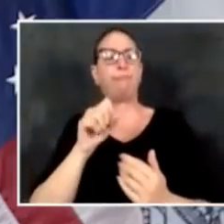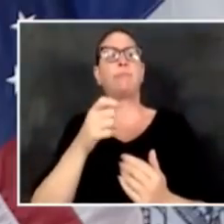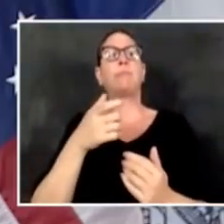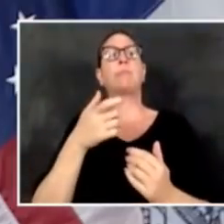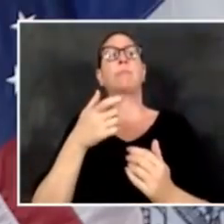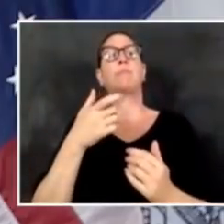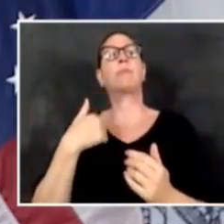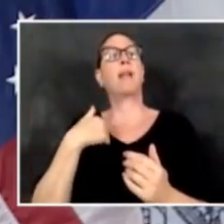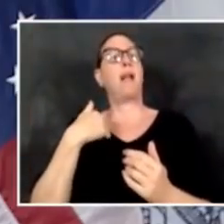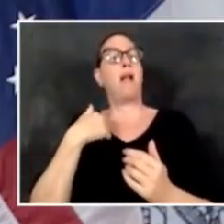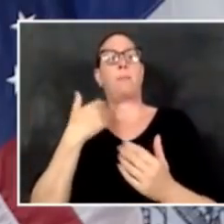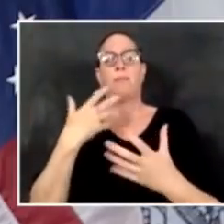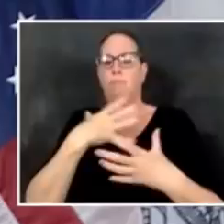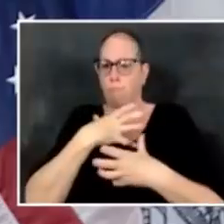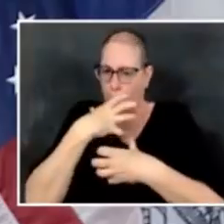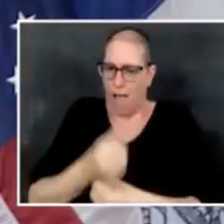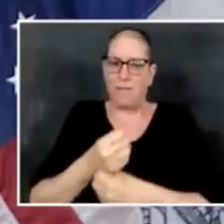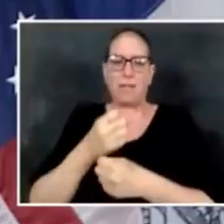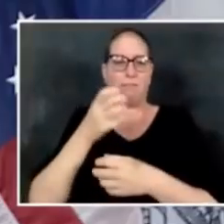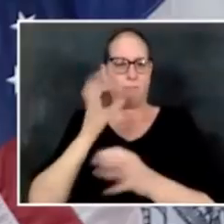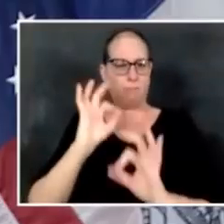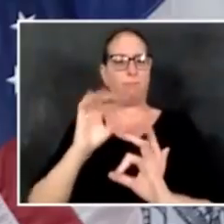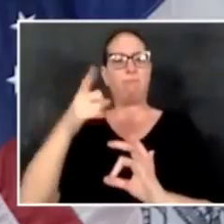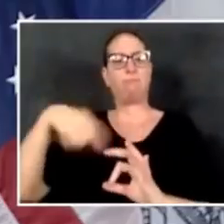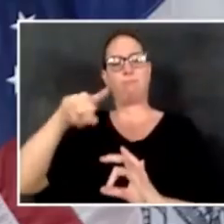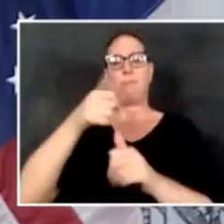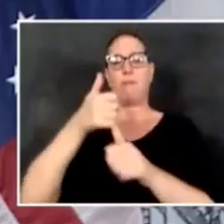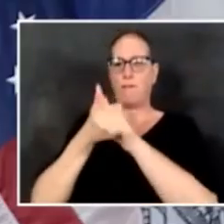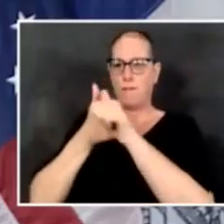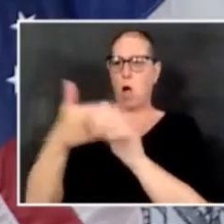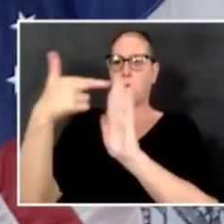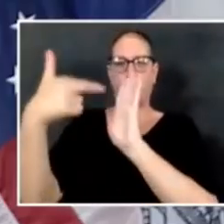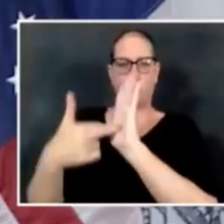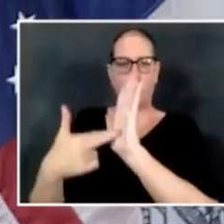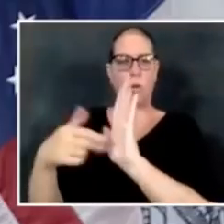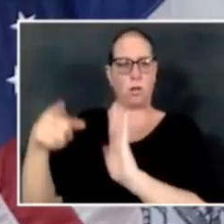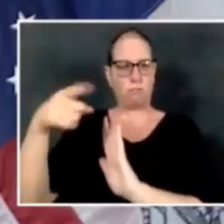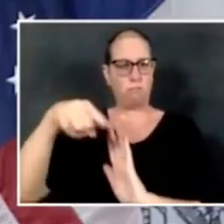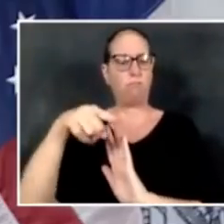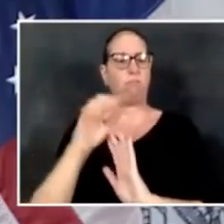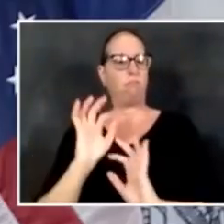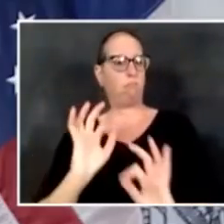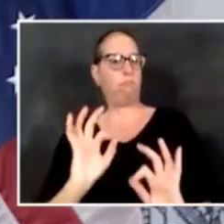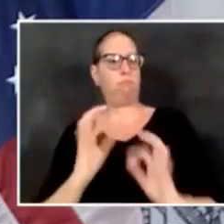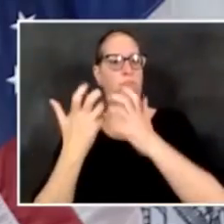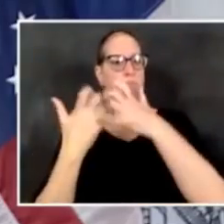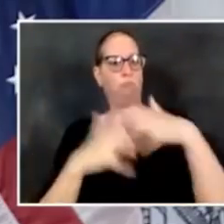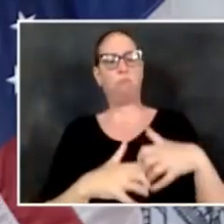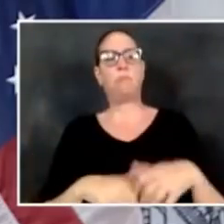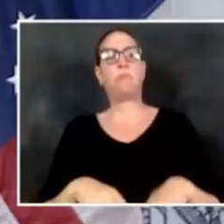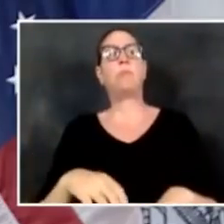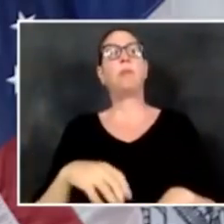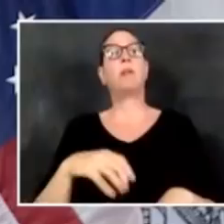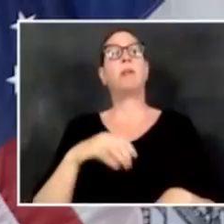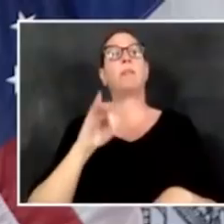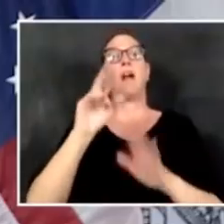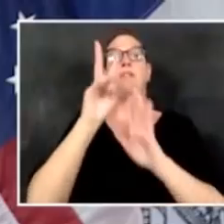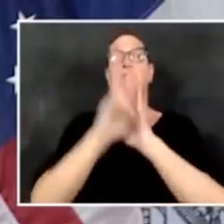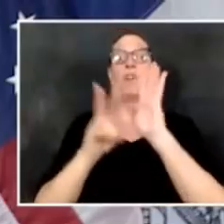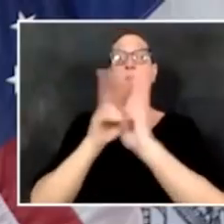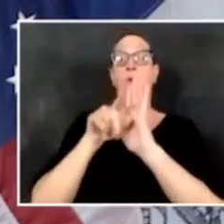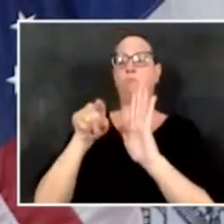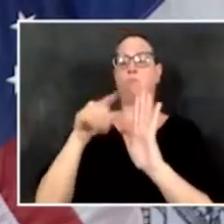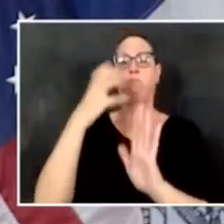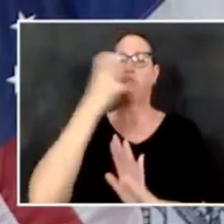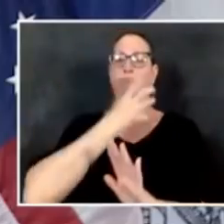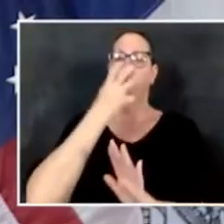these approaches are taking hold more and more in the NYPD. The video was very troubling. What I saw was